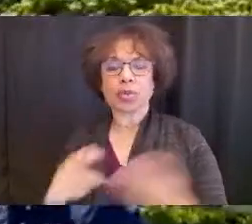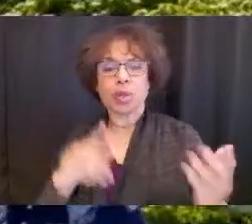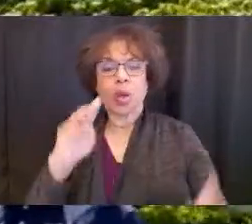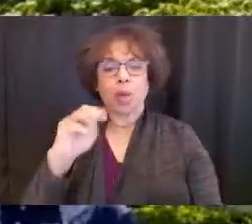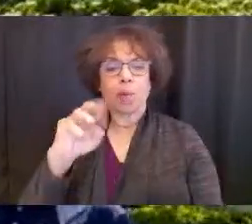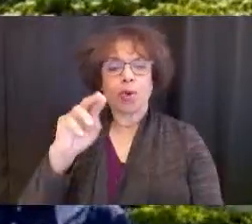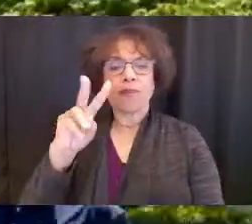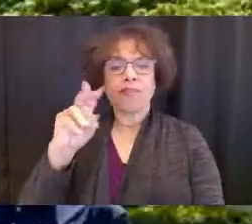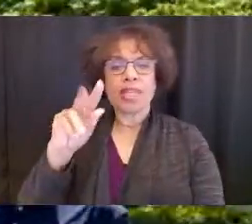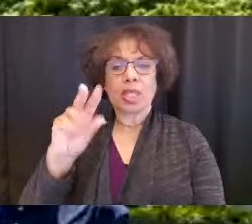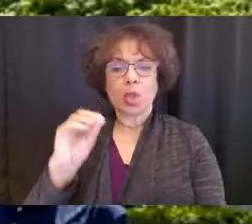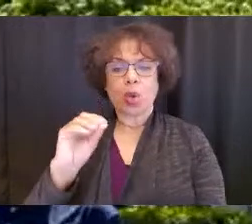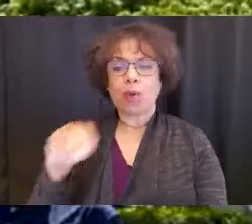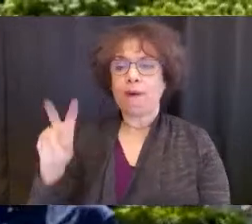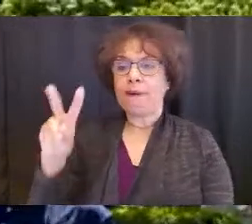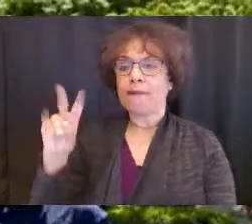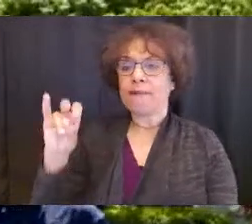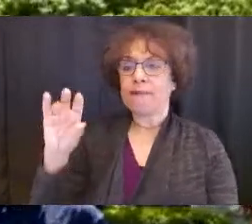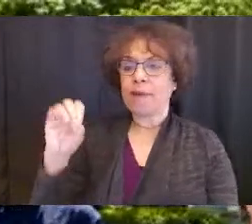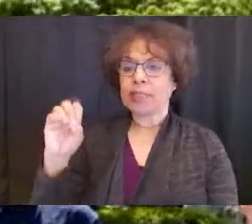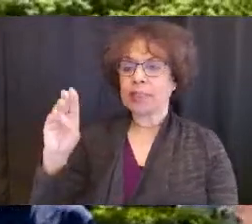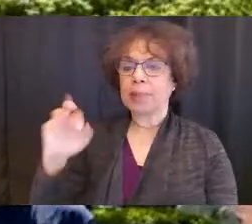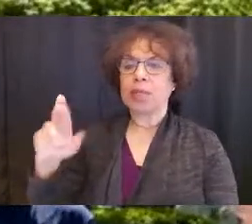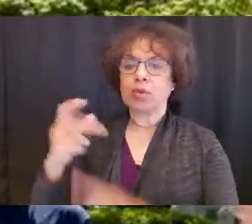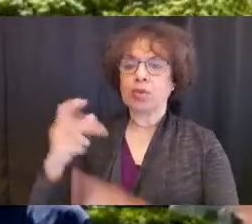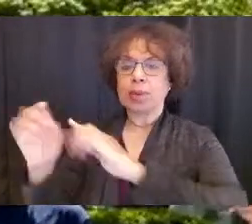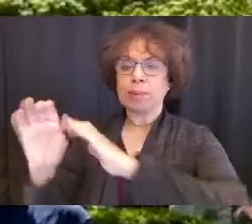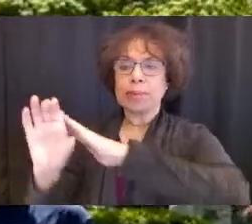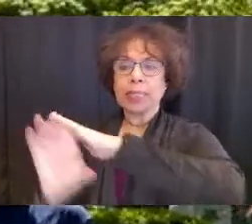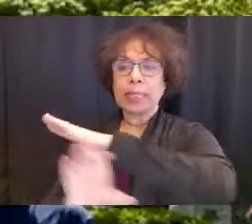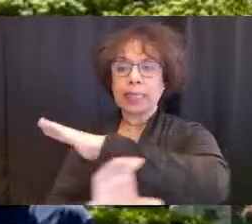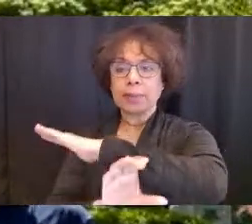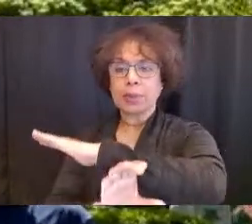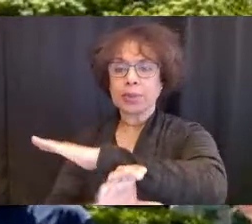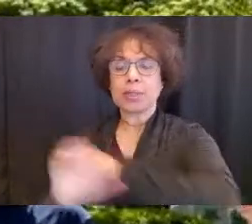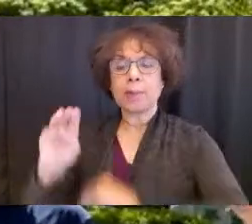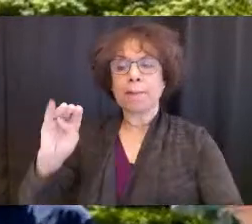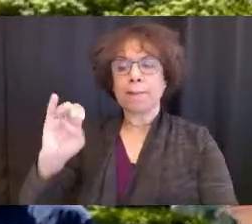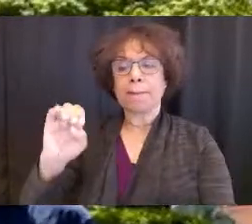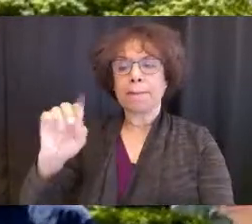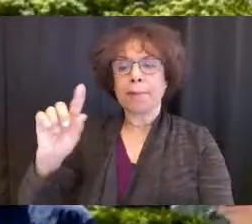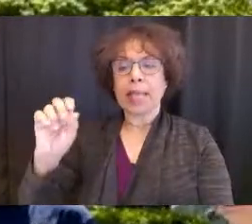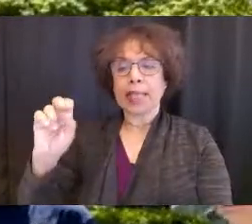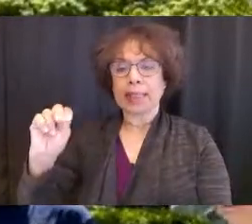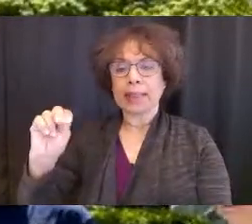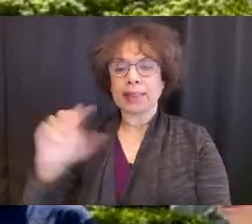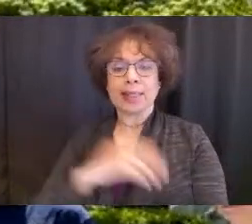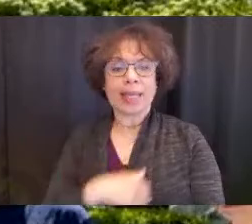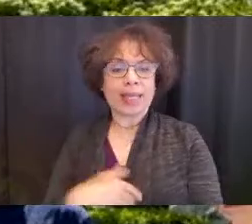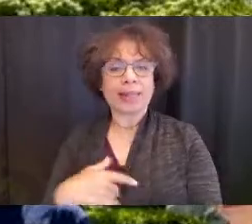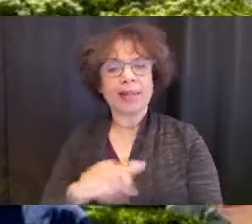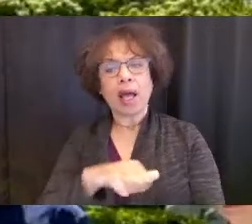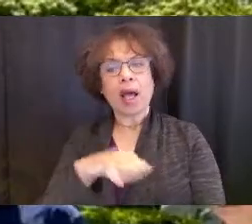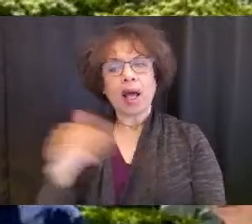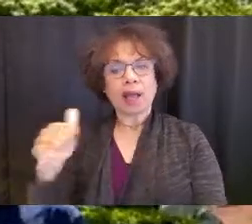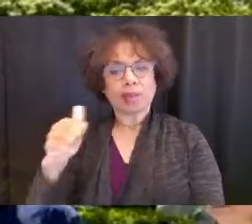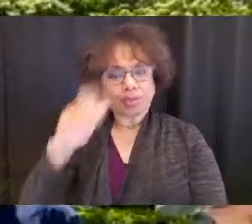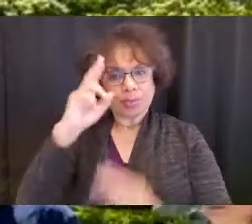Morabito, Vice Mayor of Cambridge, Mrs. Mellon, and other dignitaries. Of